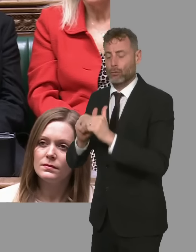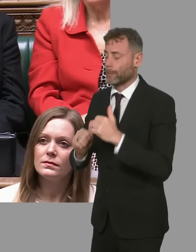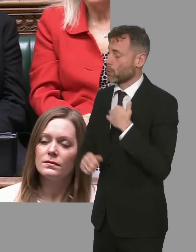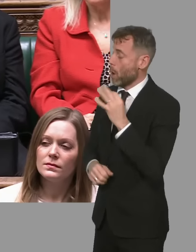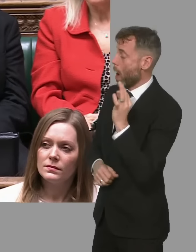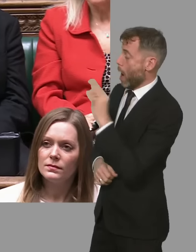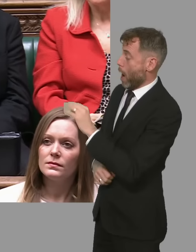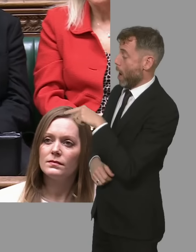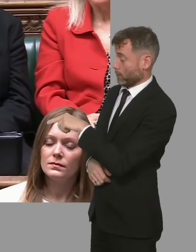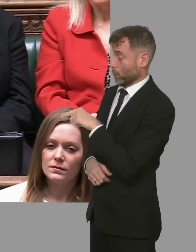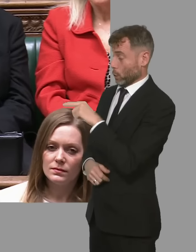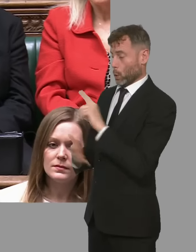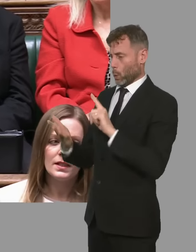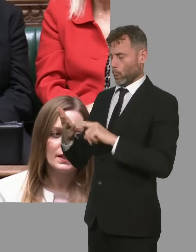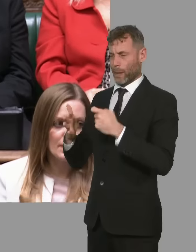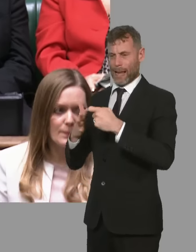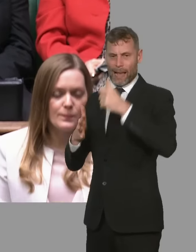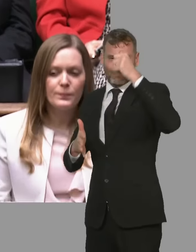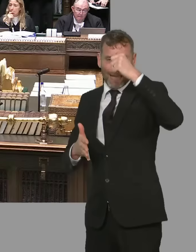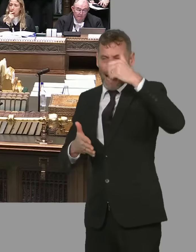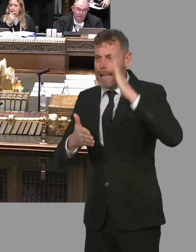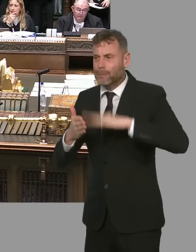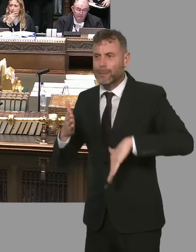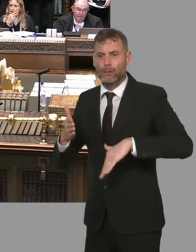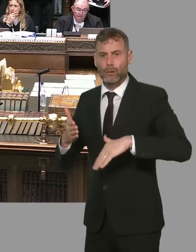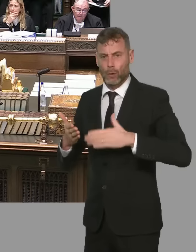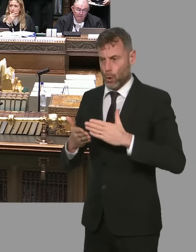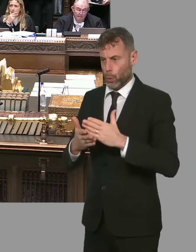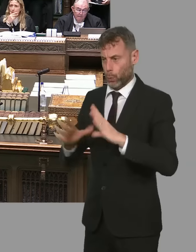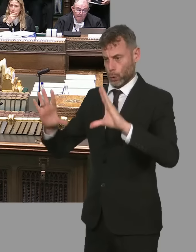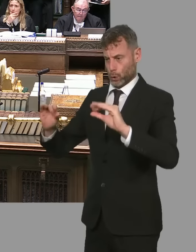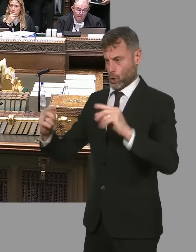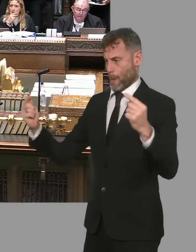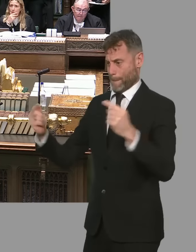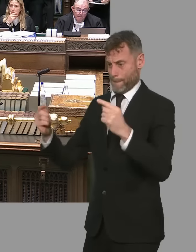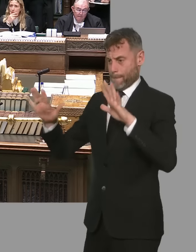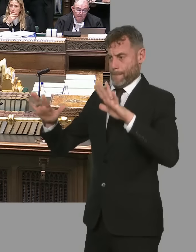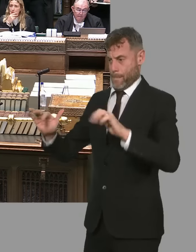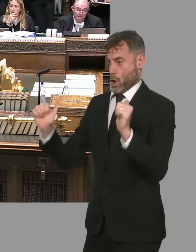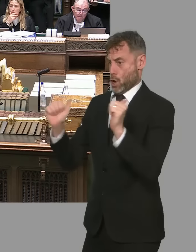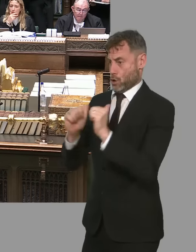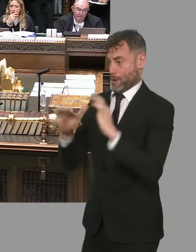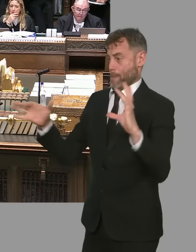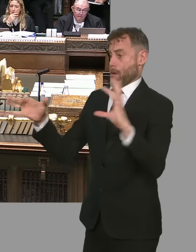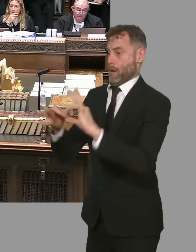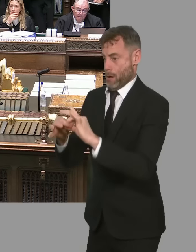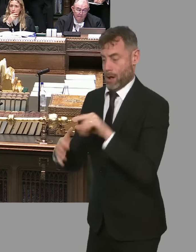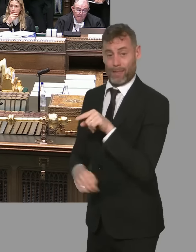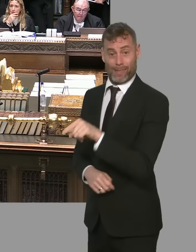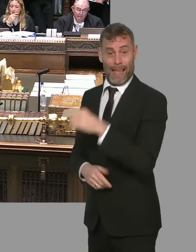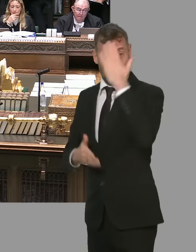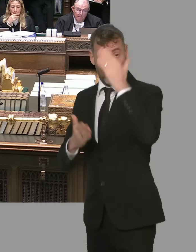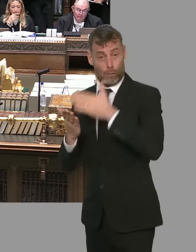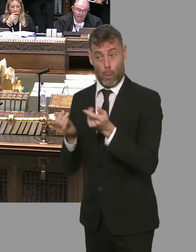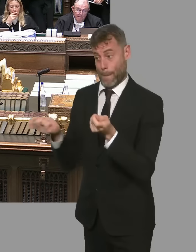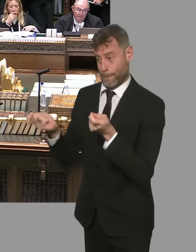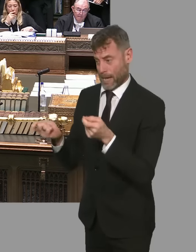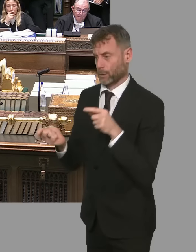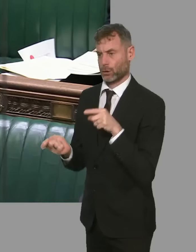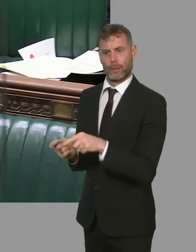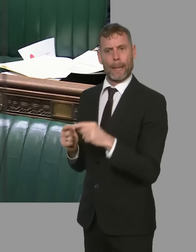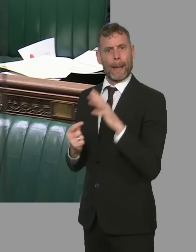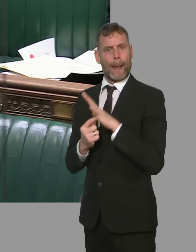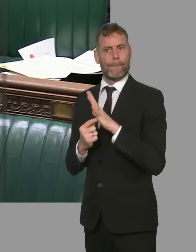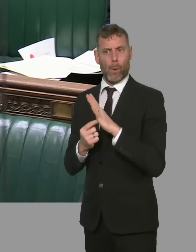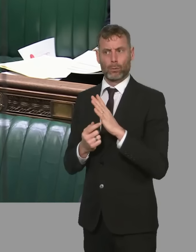conflict can benefit from it as well? Secretary of State. Well, I agree with my honourable friend. The biggest lesson of the Good Friday Agreement is